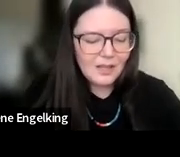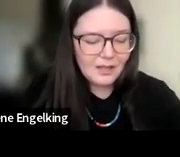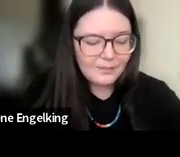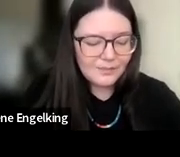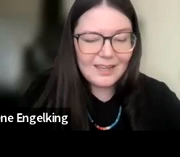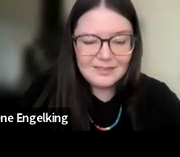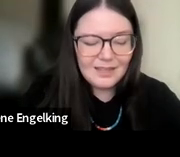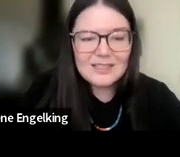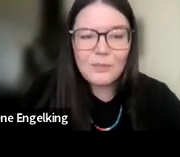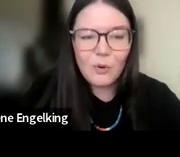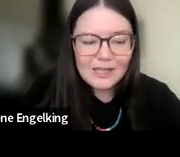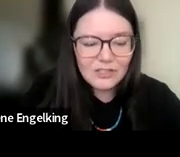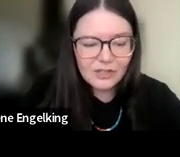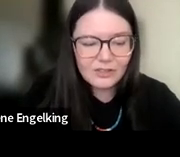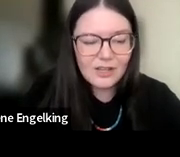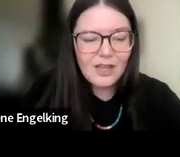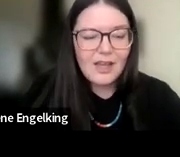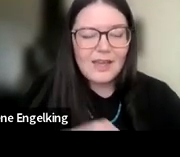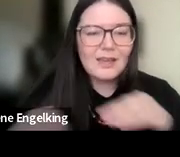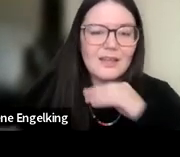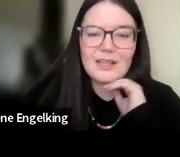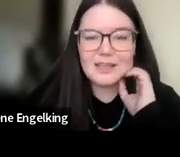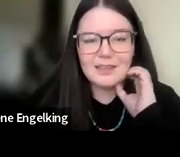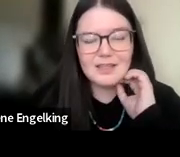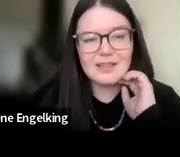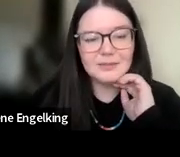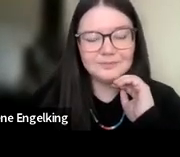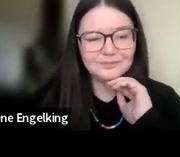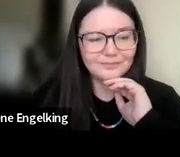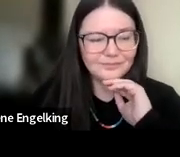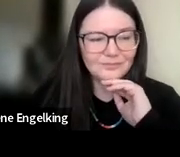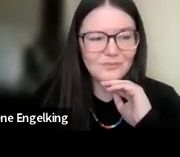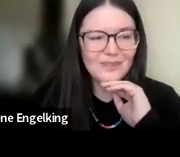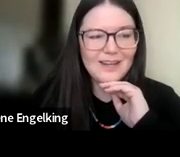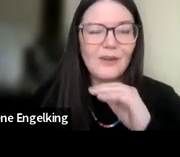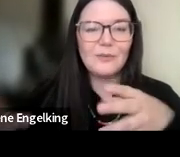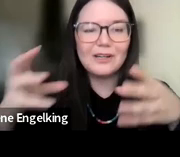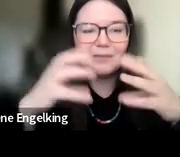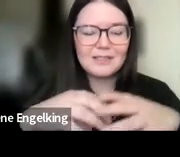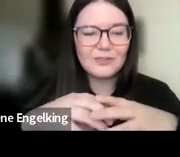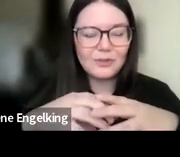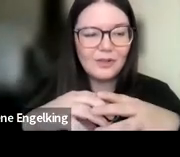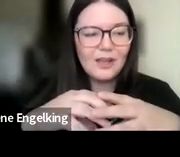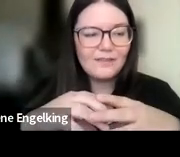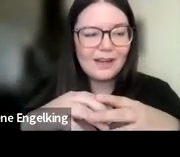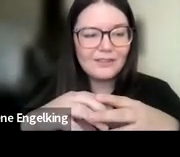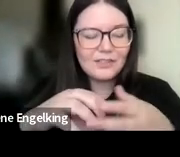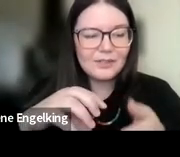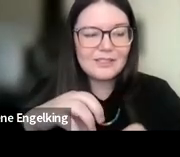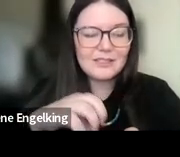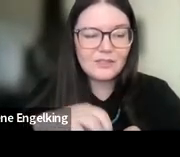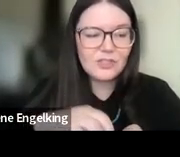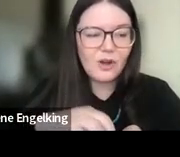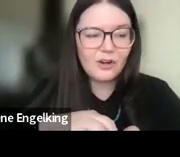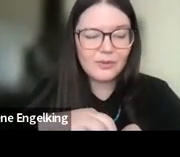grounded in supporting each other. And I think that now that when it comes to sexual violence, though,